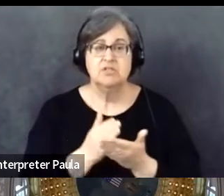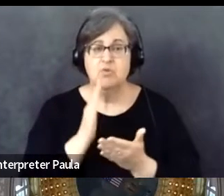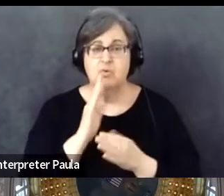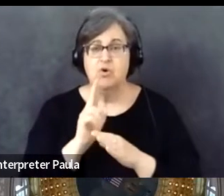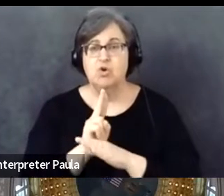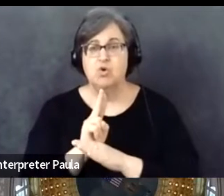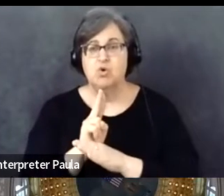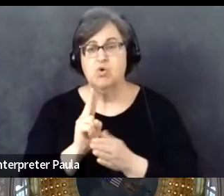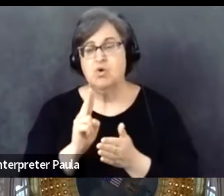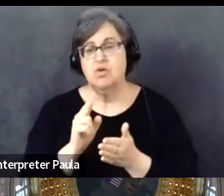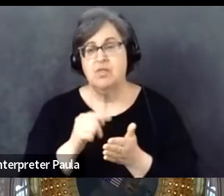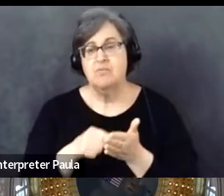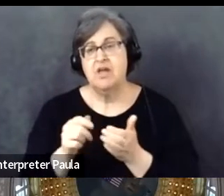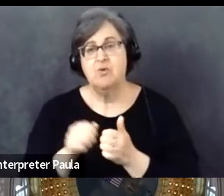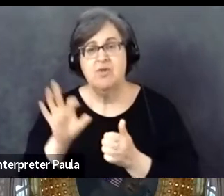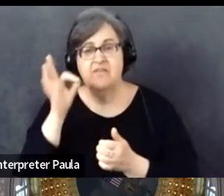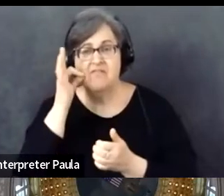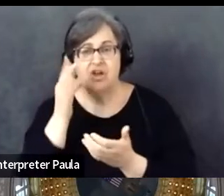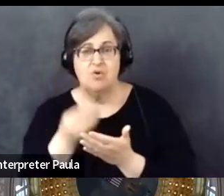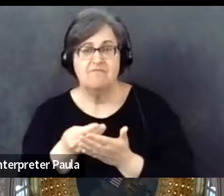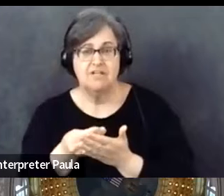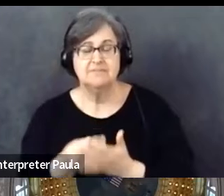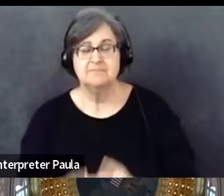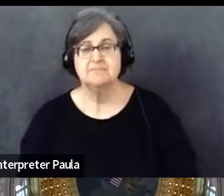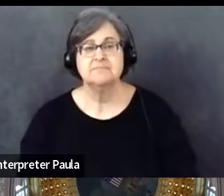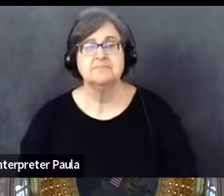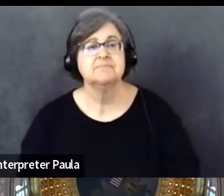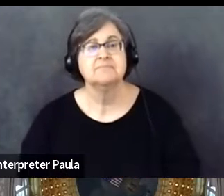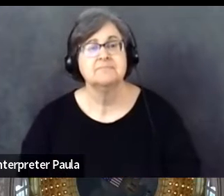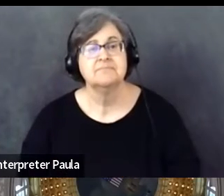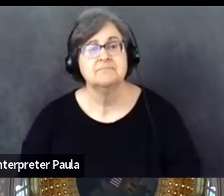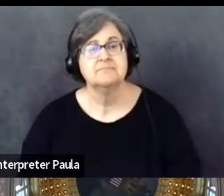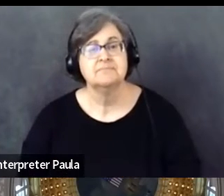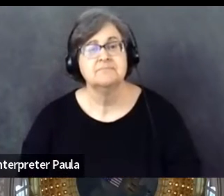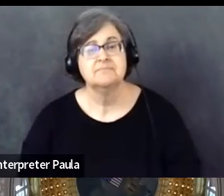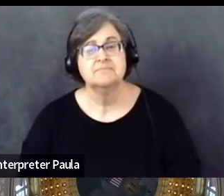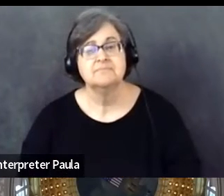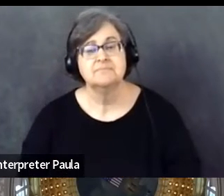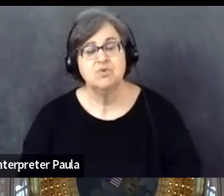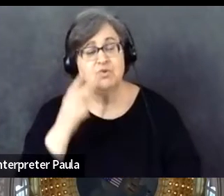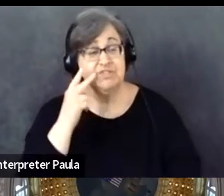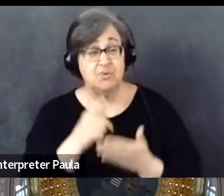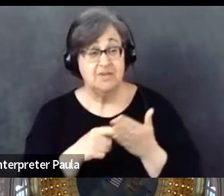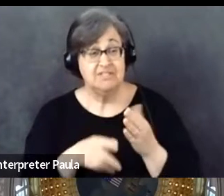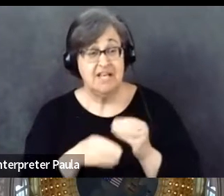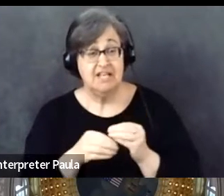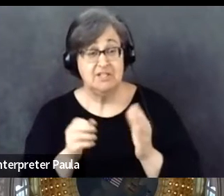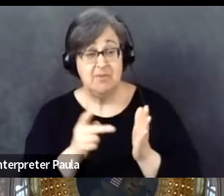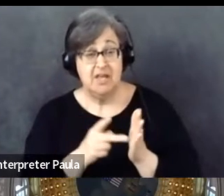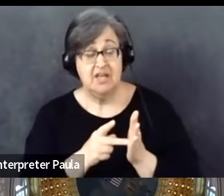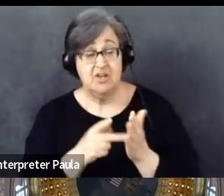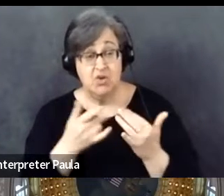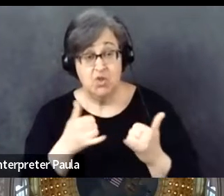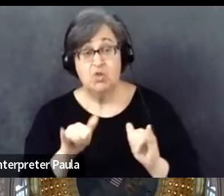to pay with federal funds. So you can see some of the stuff that got added back in, but there is